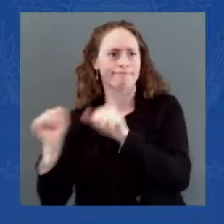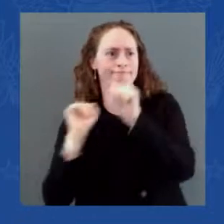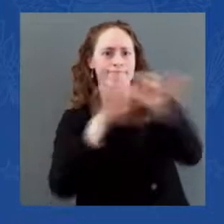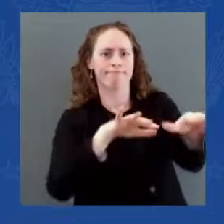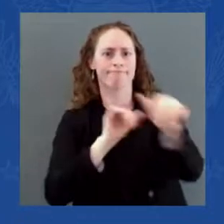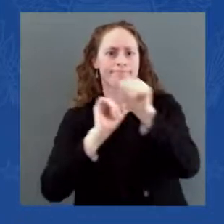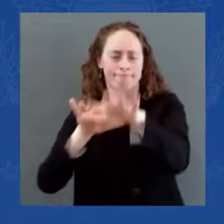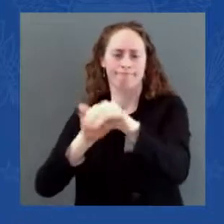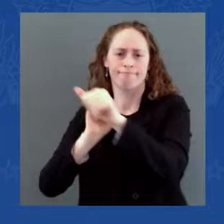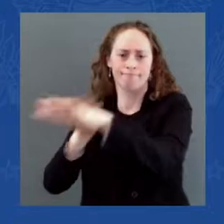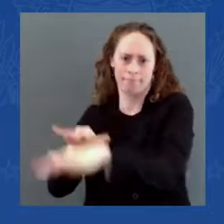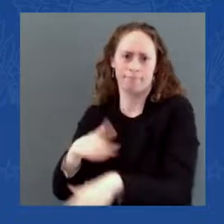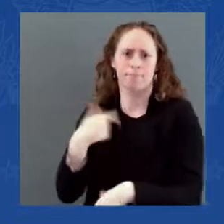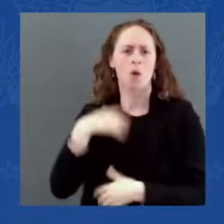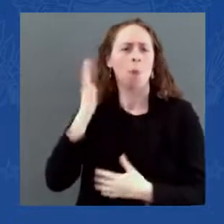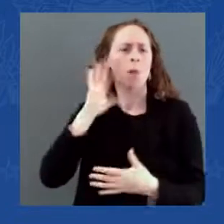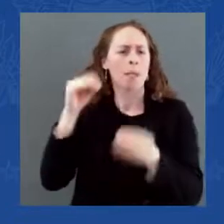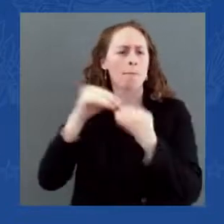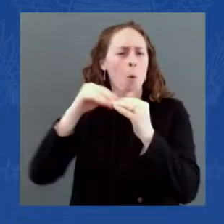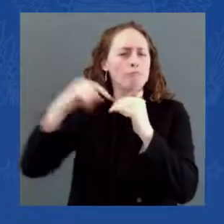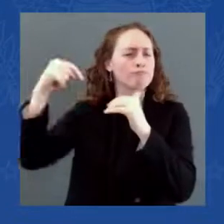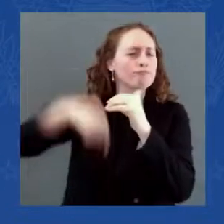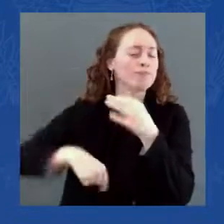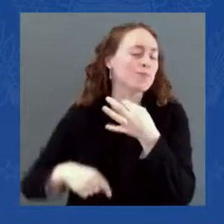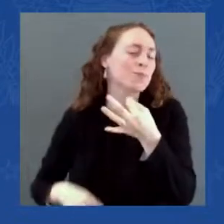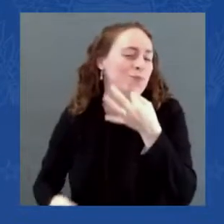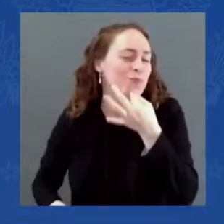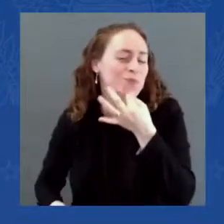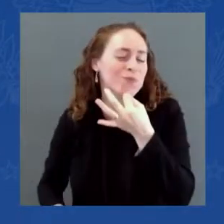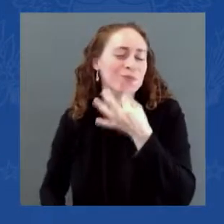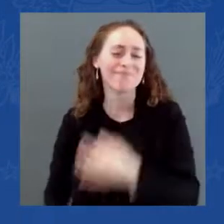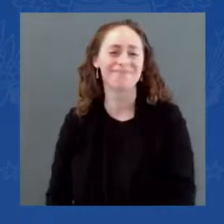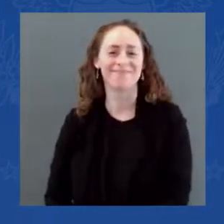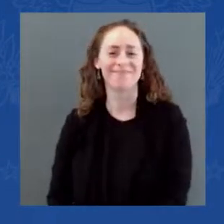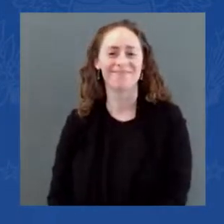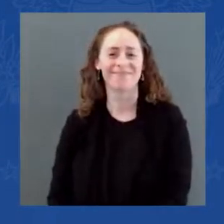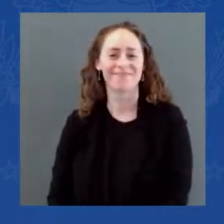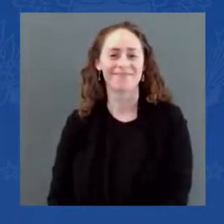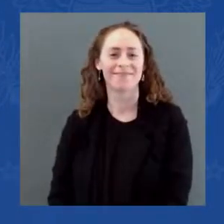going to accelerate our efforts to vaccinate the rest of the world and